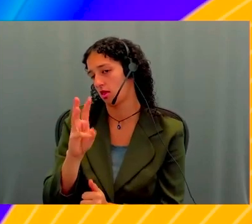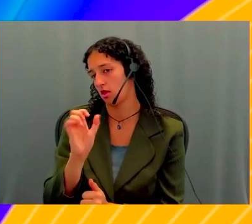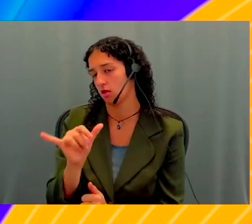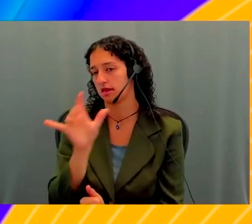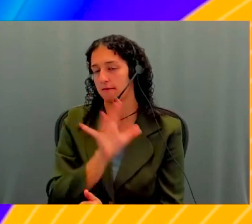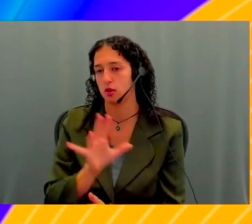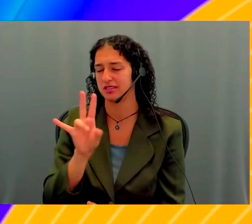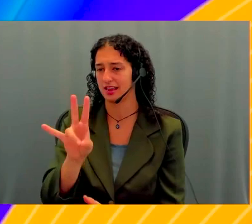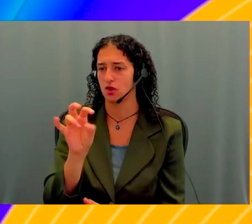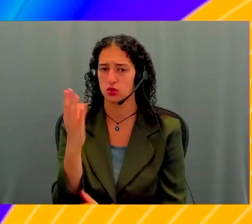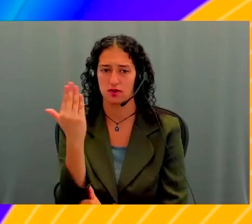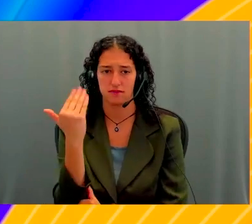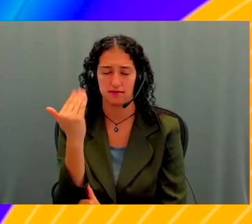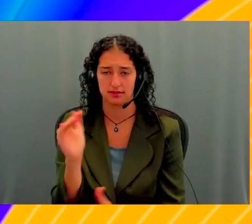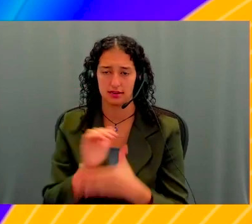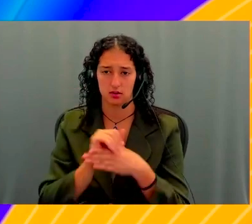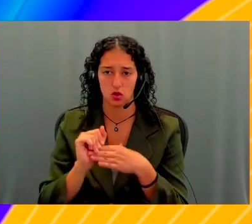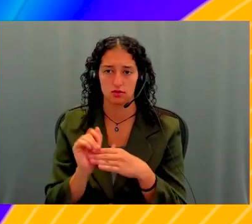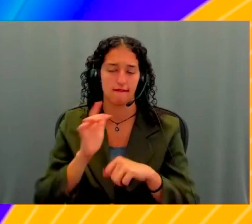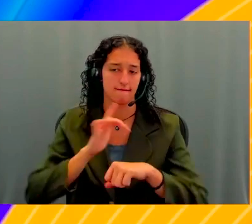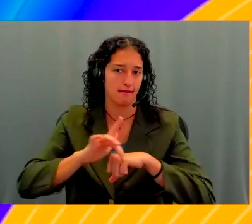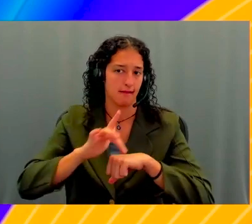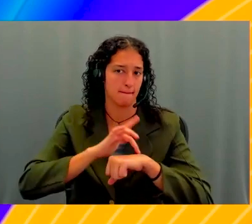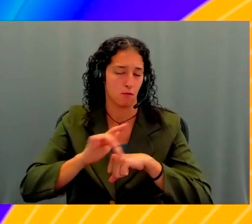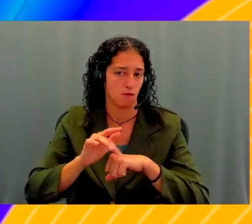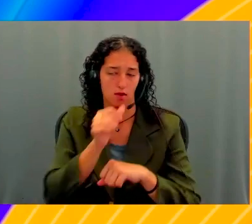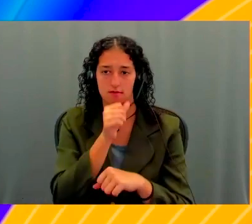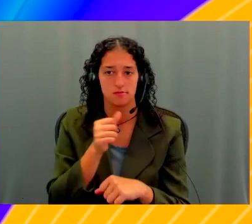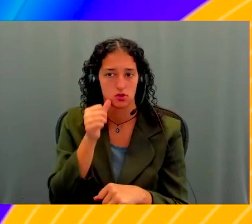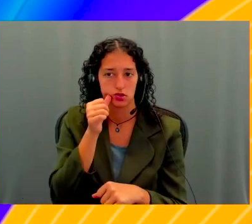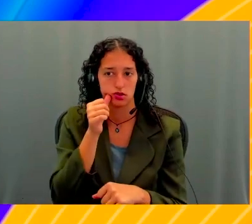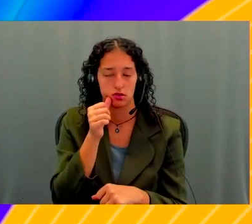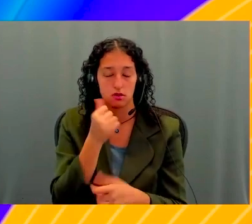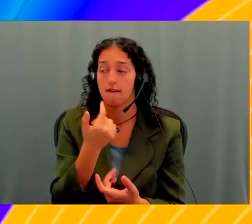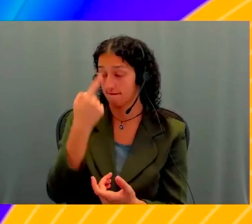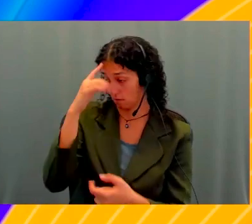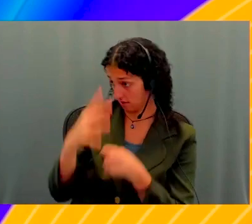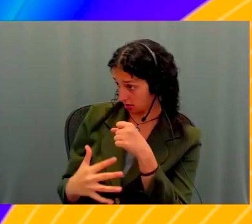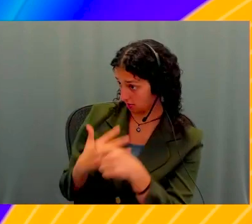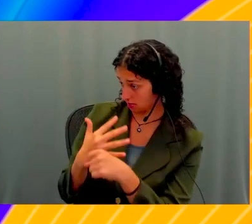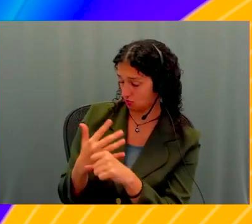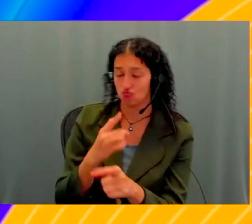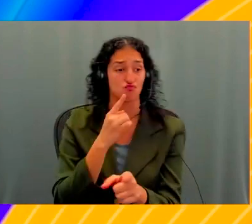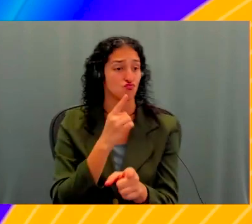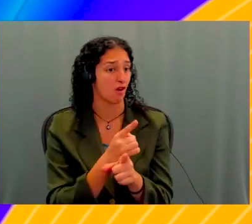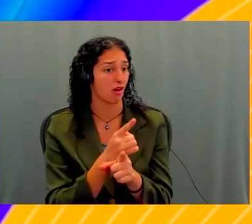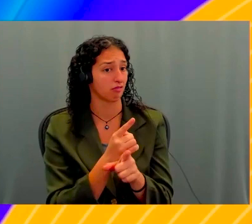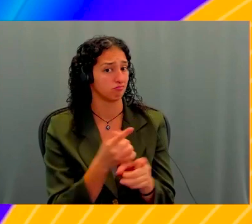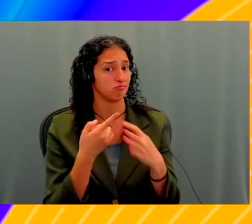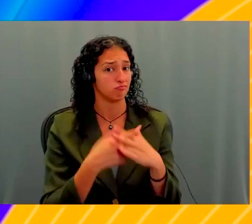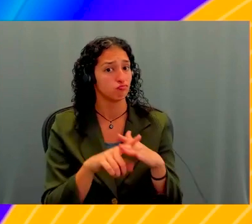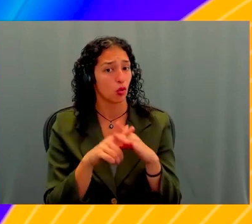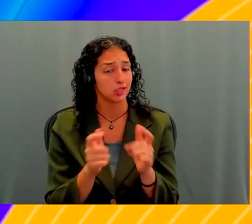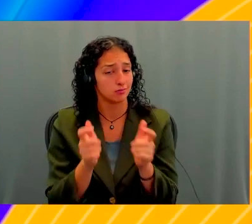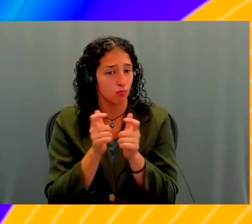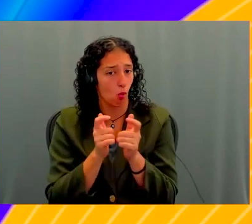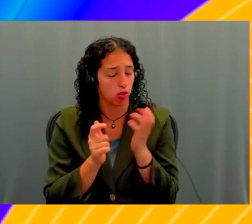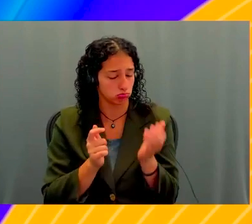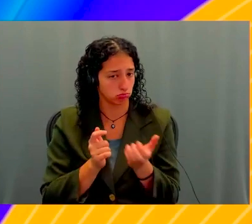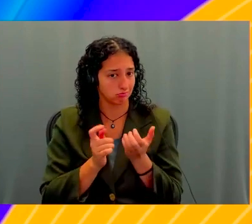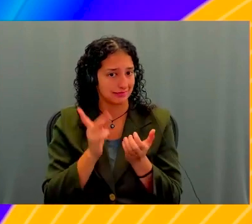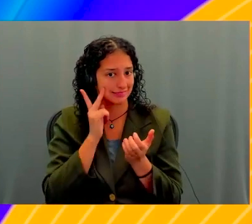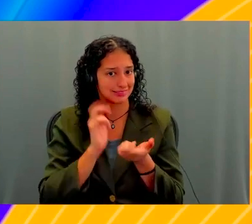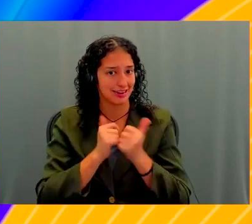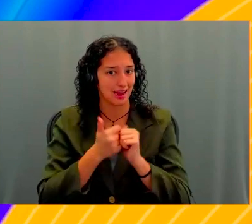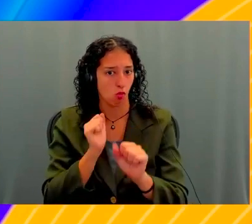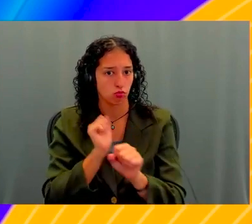US. It's available on Amazon.com. And for 5 years, too. That's for like, 5 years, what an investment, right? yeah. You get started small, you see how these work. You want to